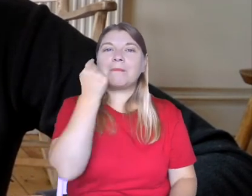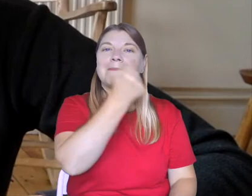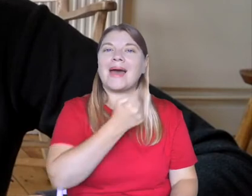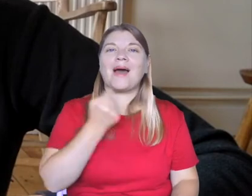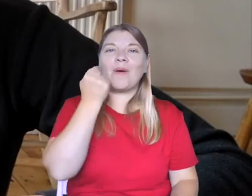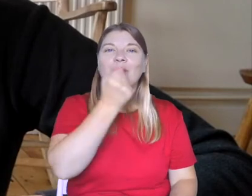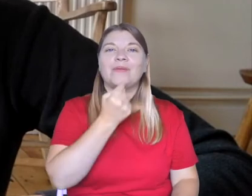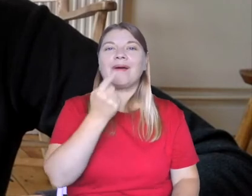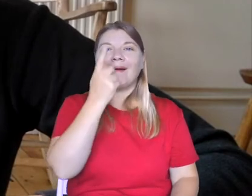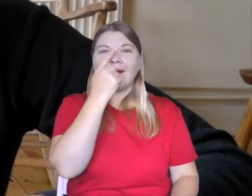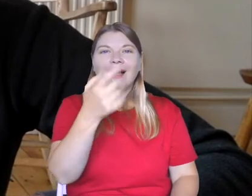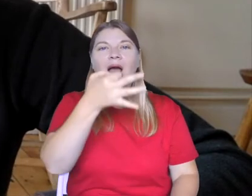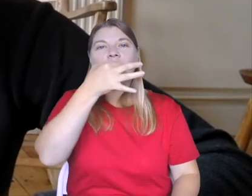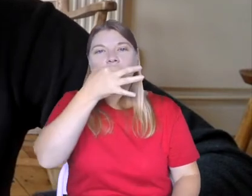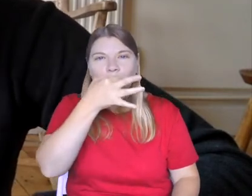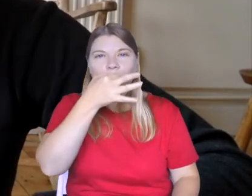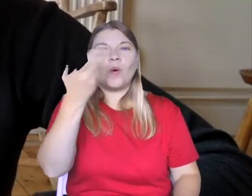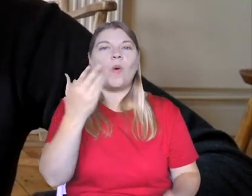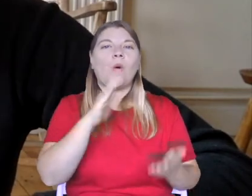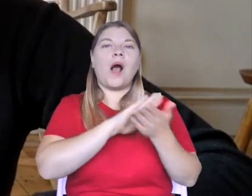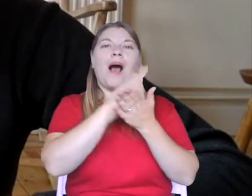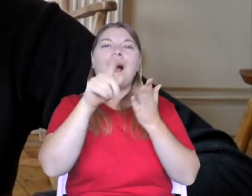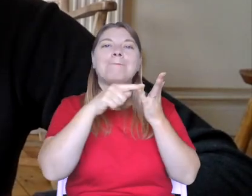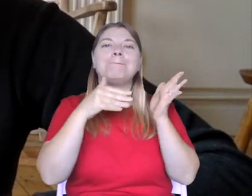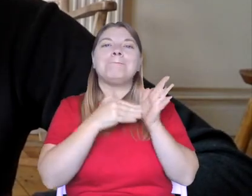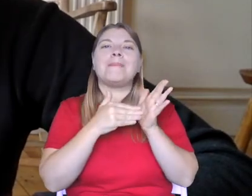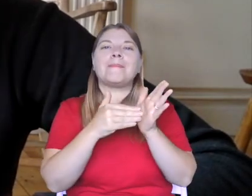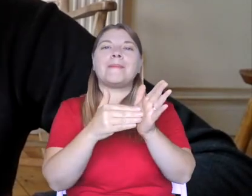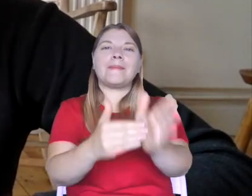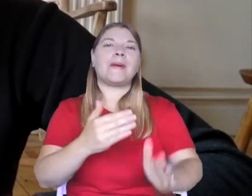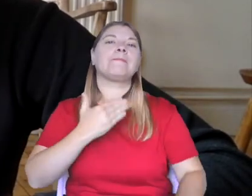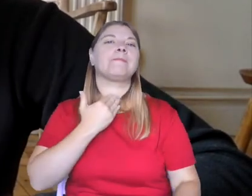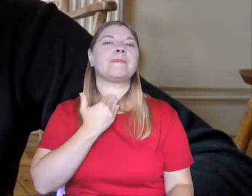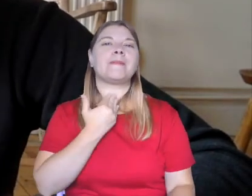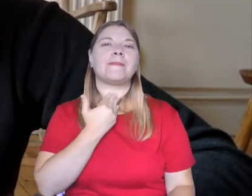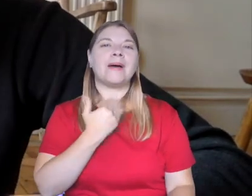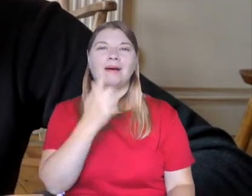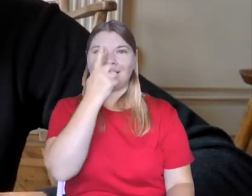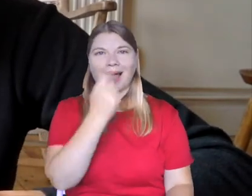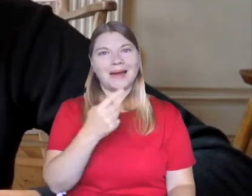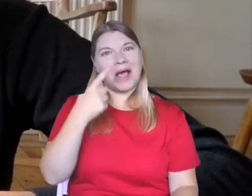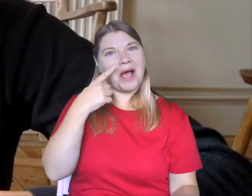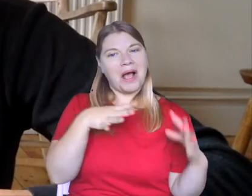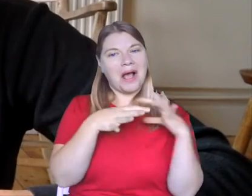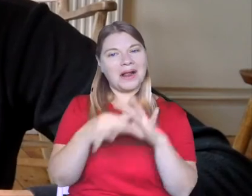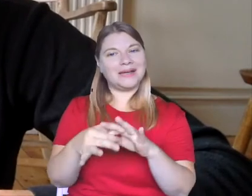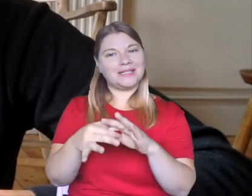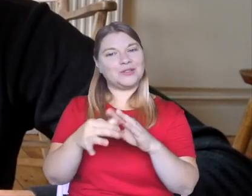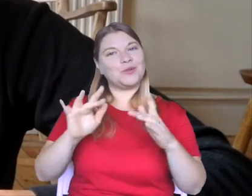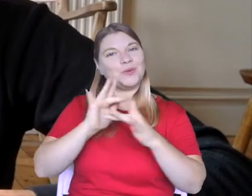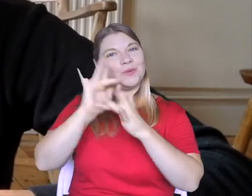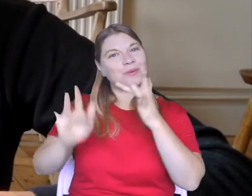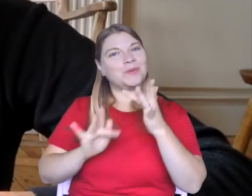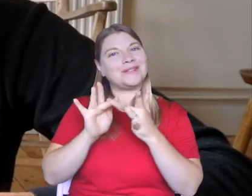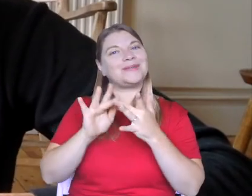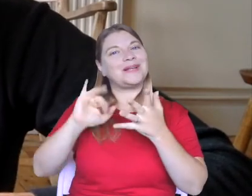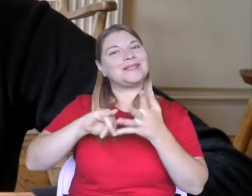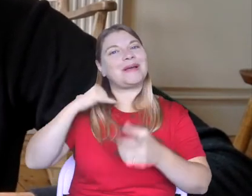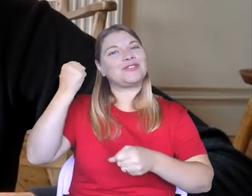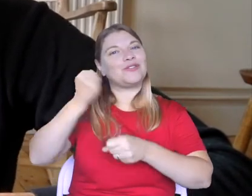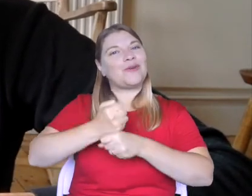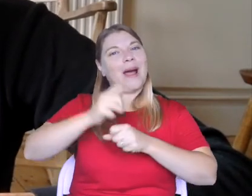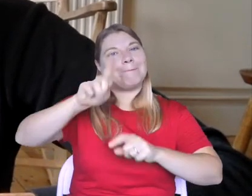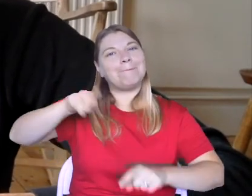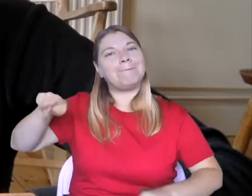we can hum a tune, we can see the tune moving through the spectrogram. Okay, so I'm going to whistle just so